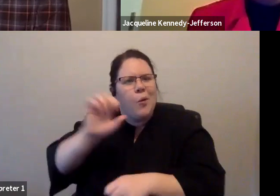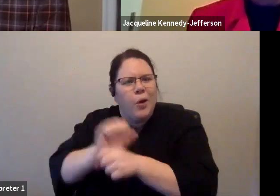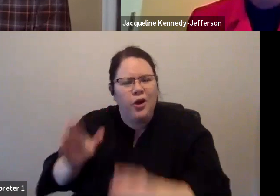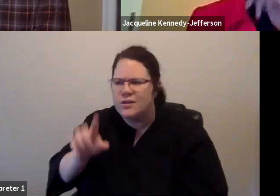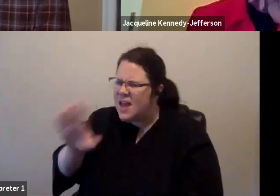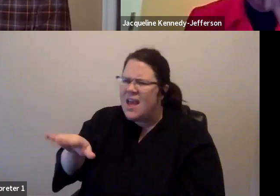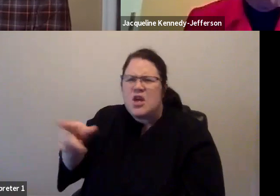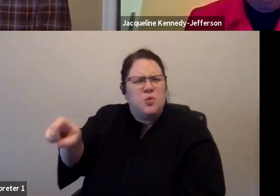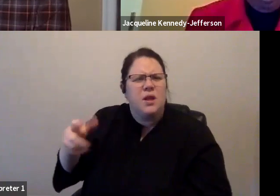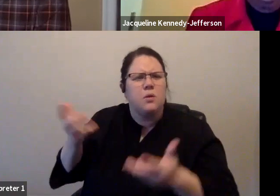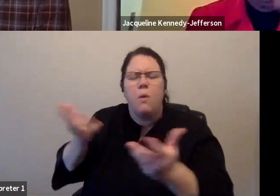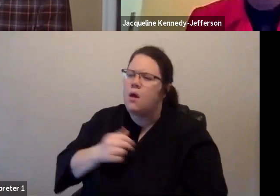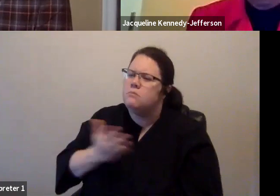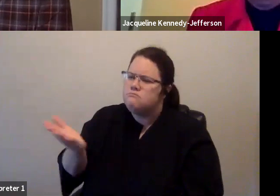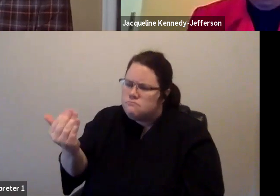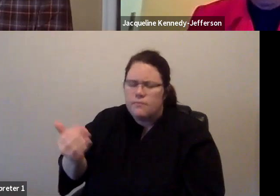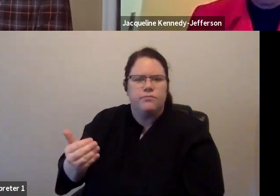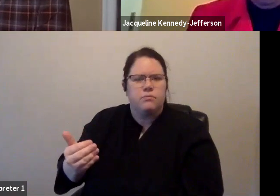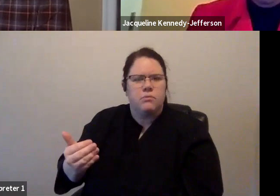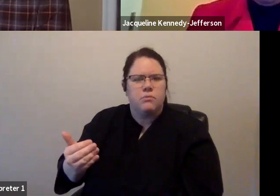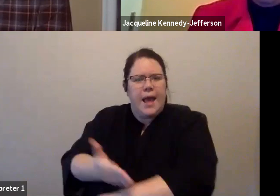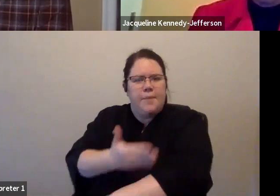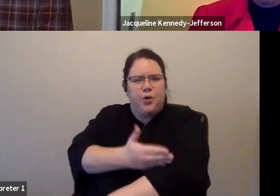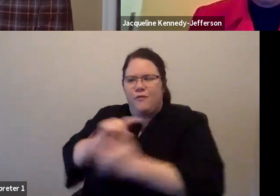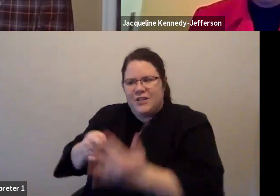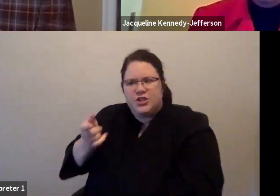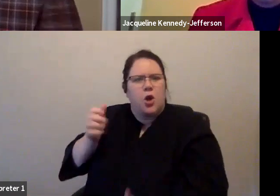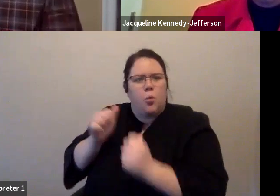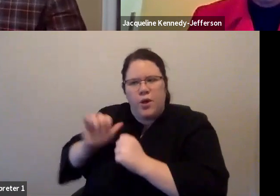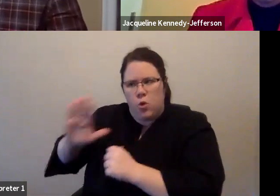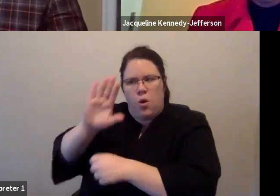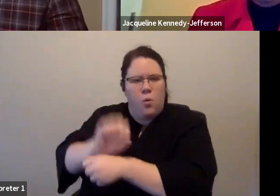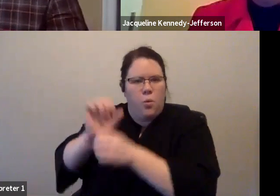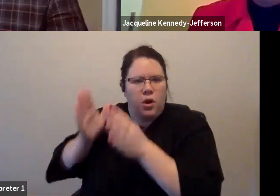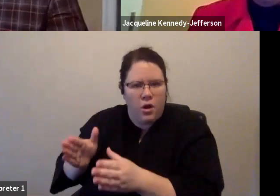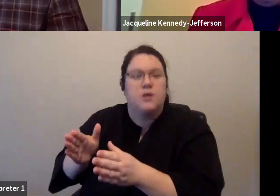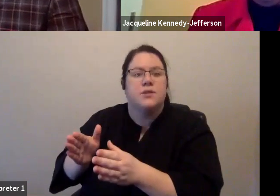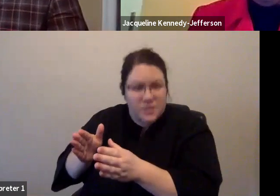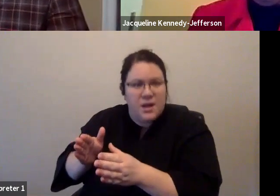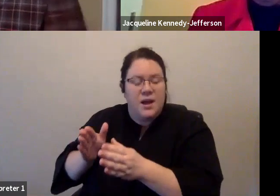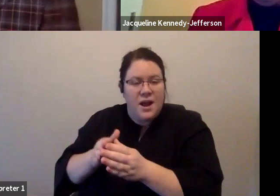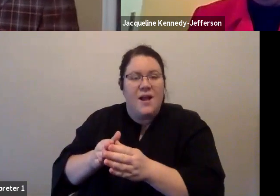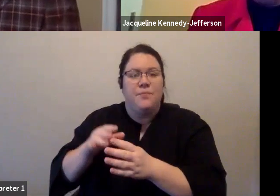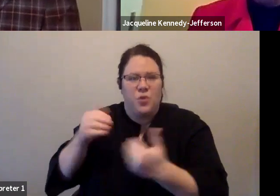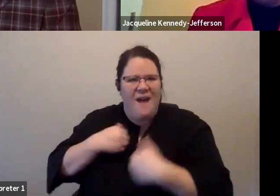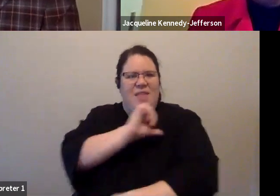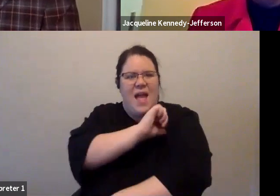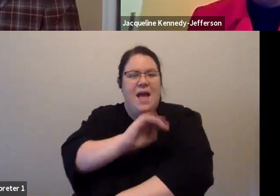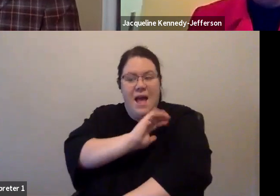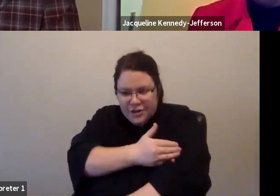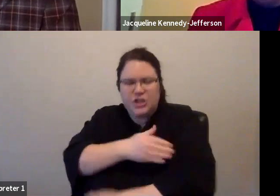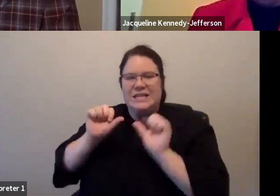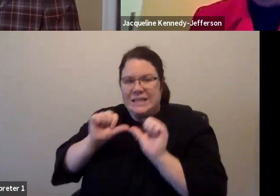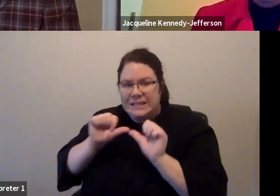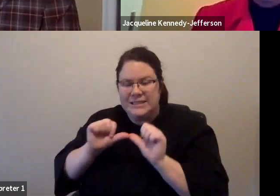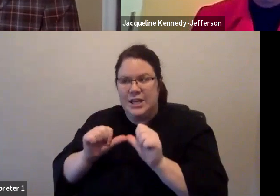need? And let's work on that, because that's where you're going to get the momentum to kind of keep this going, because the people